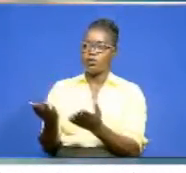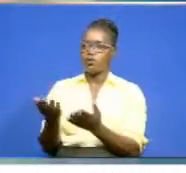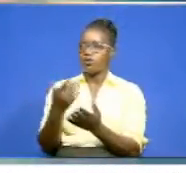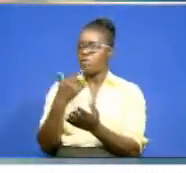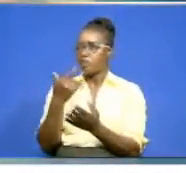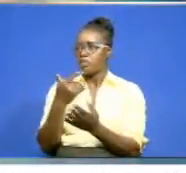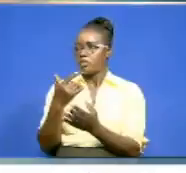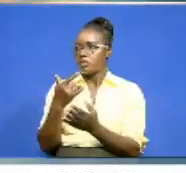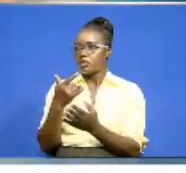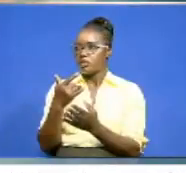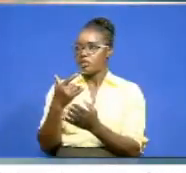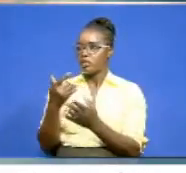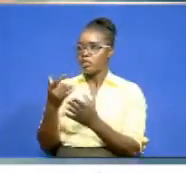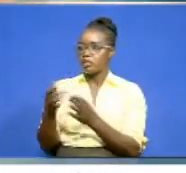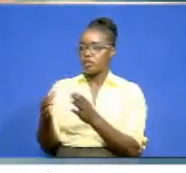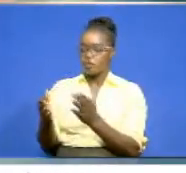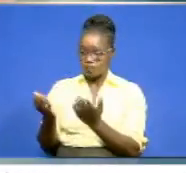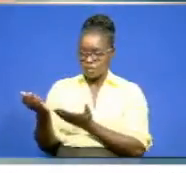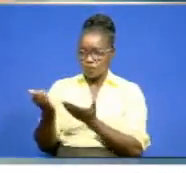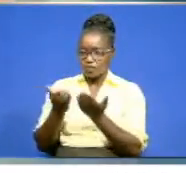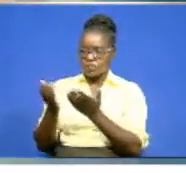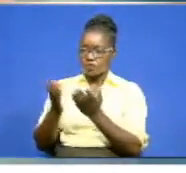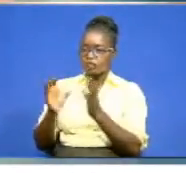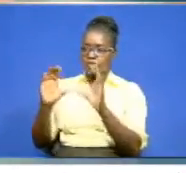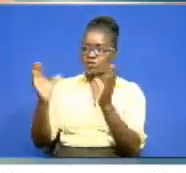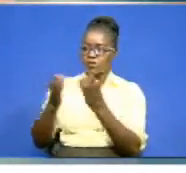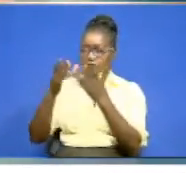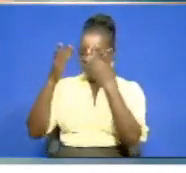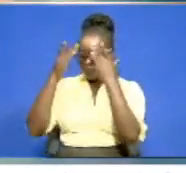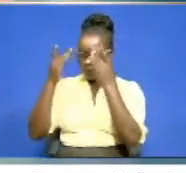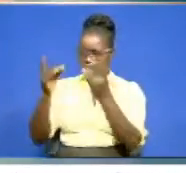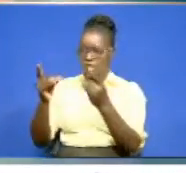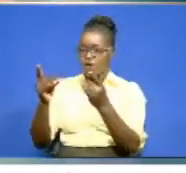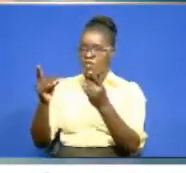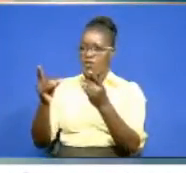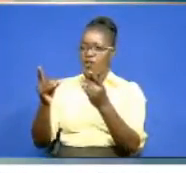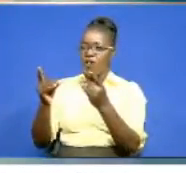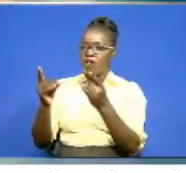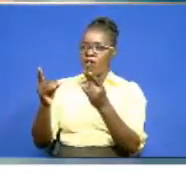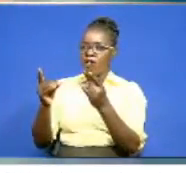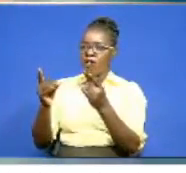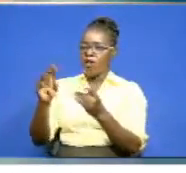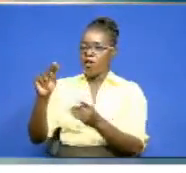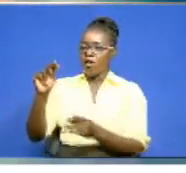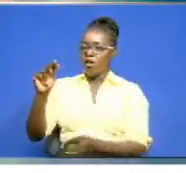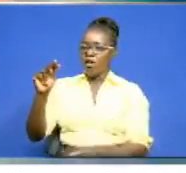it's up to the corporate world to decide. You see, if you look at the NBA,